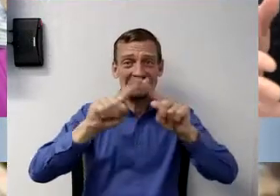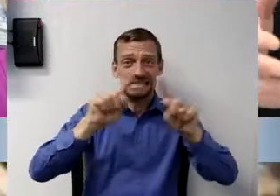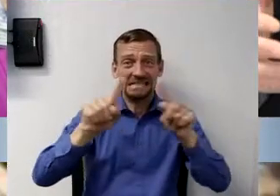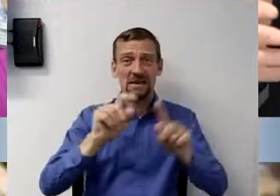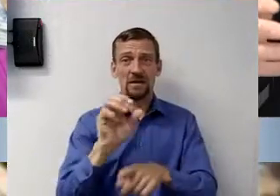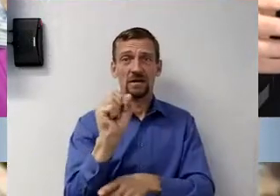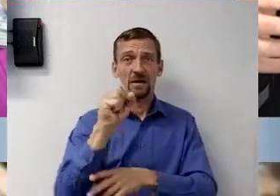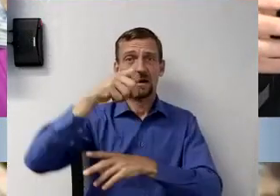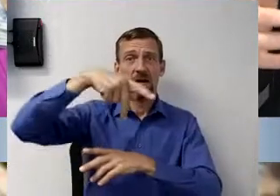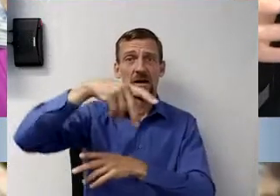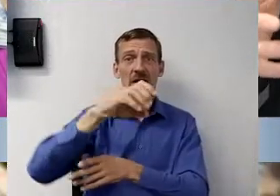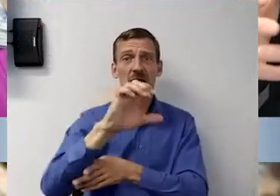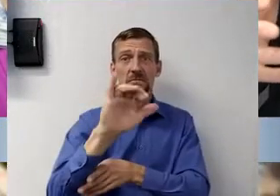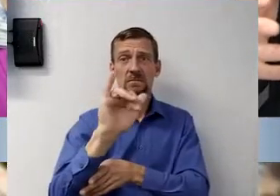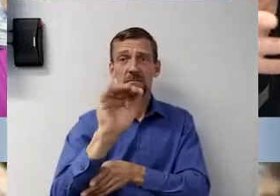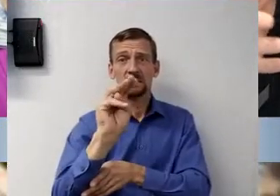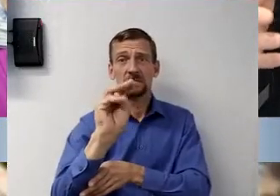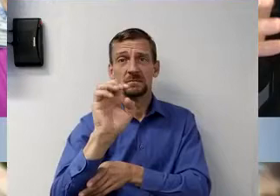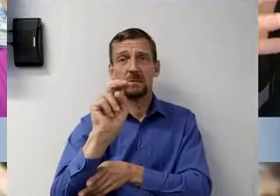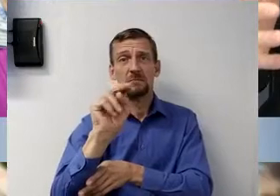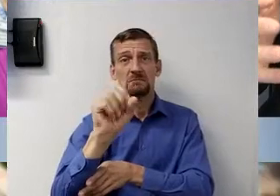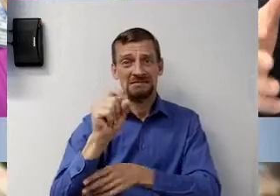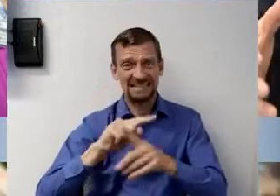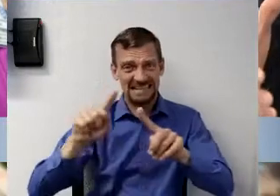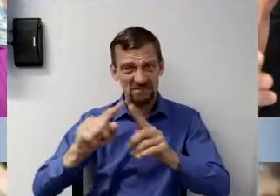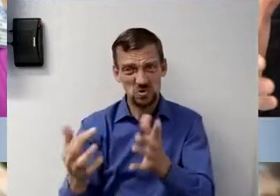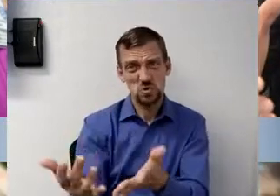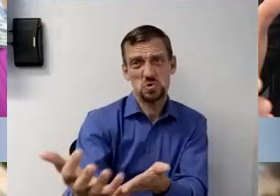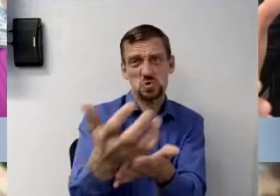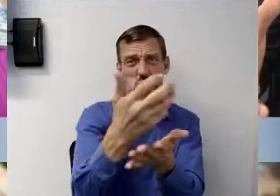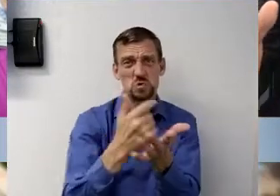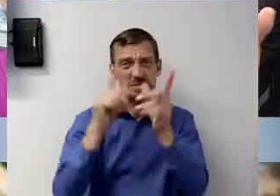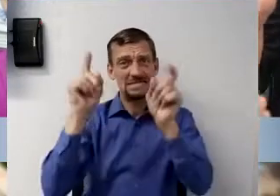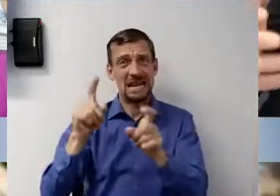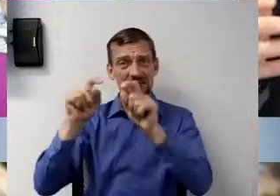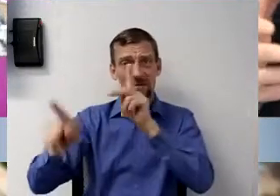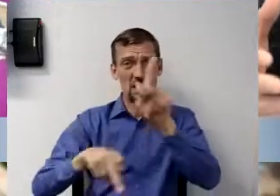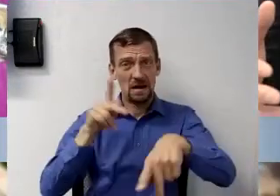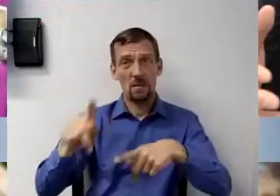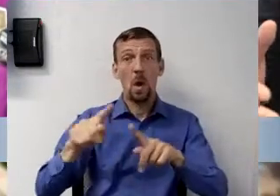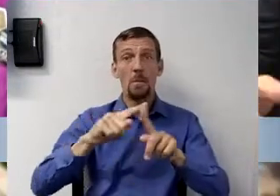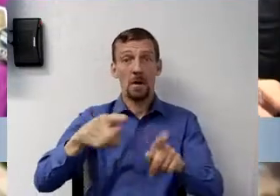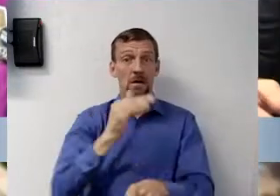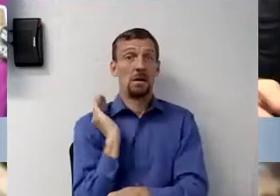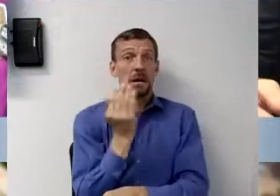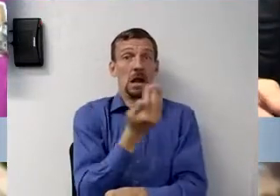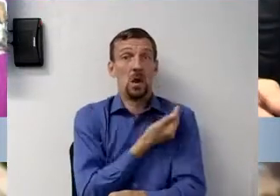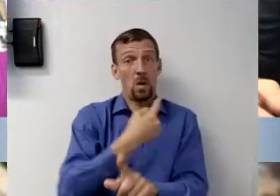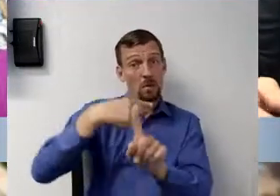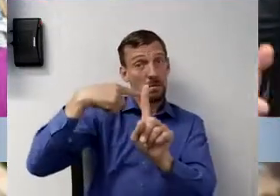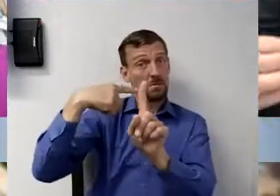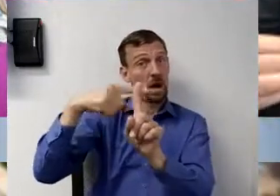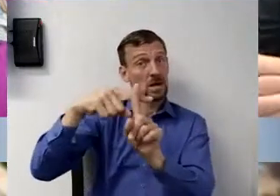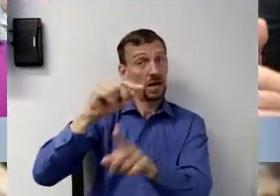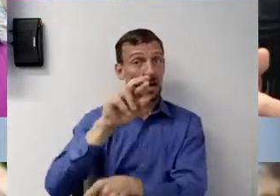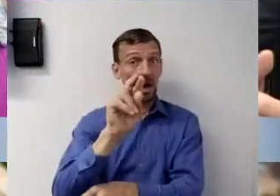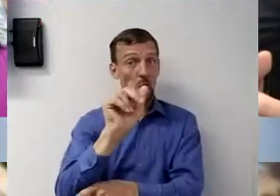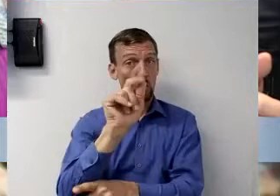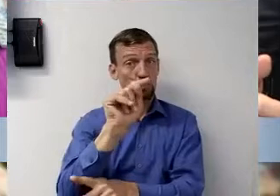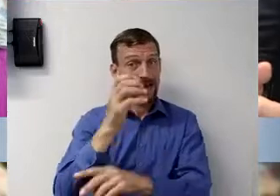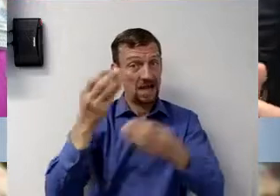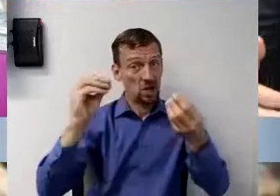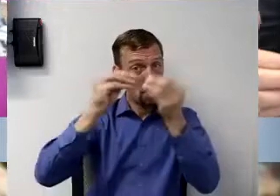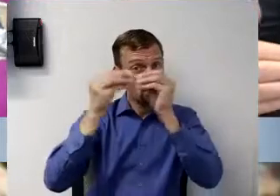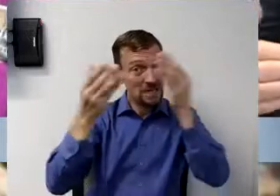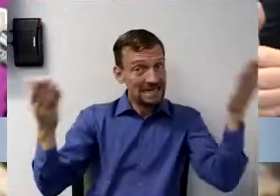now, of all the people that Kaweah Delta is testing, our current positivity rate that we're seeing